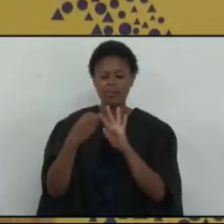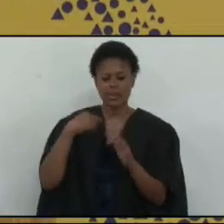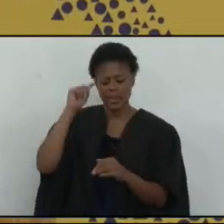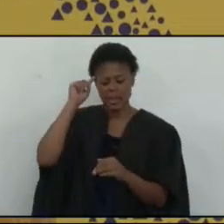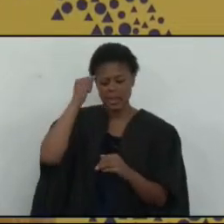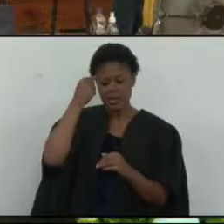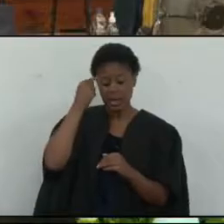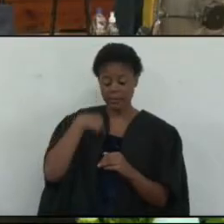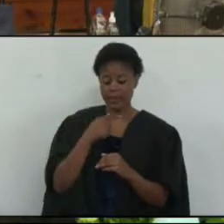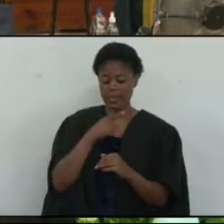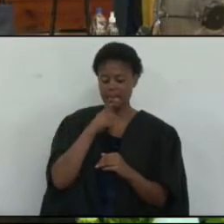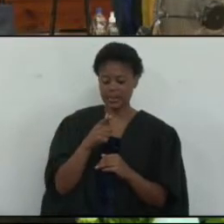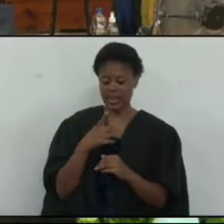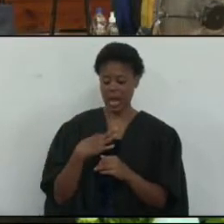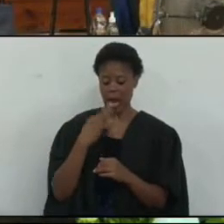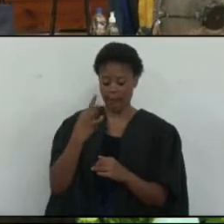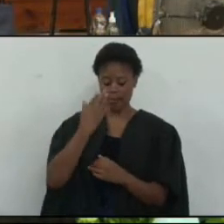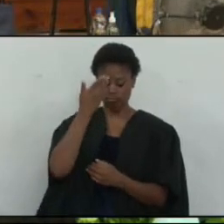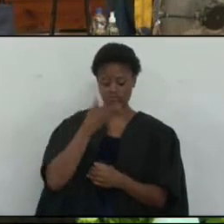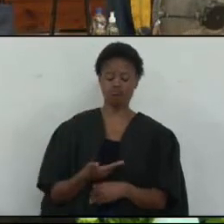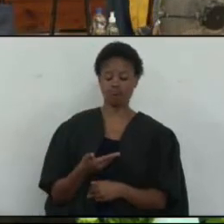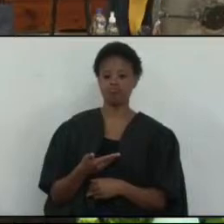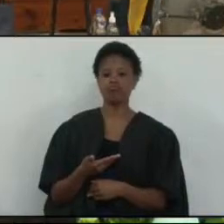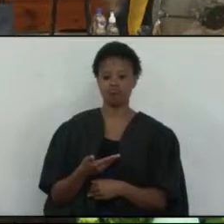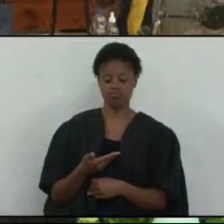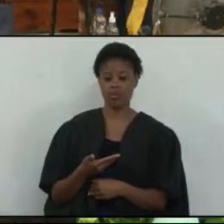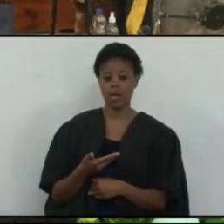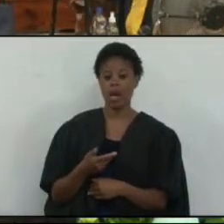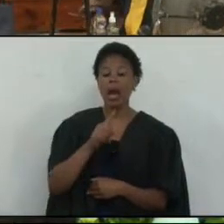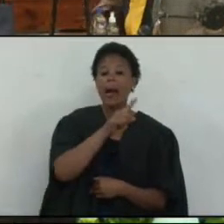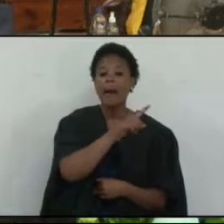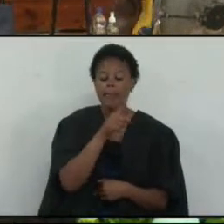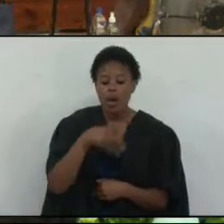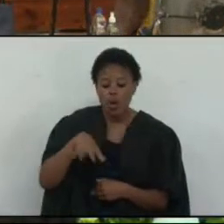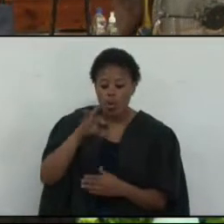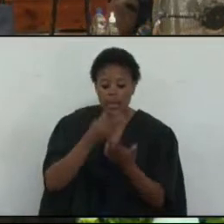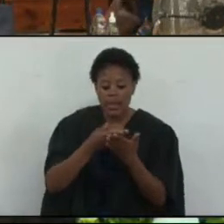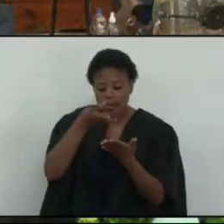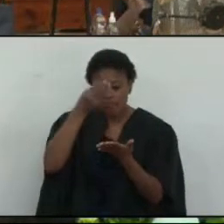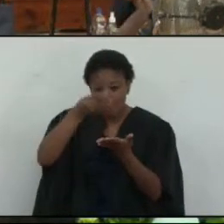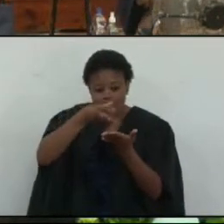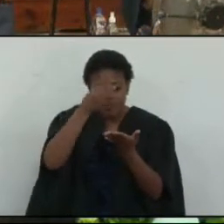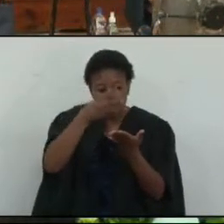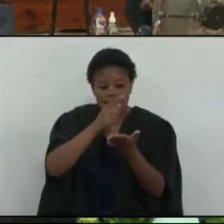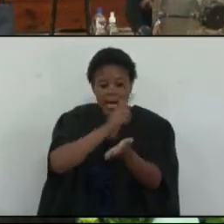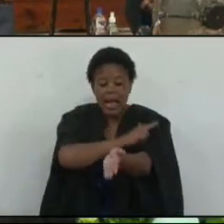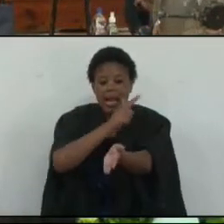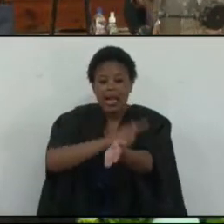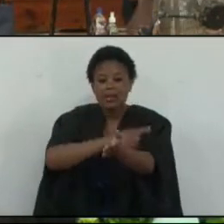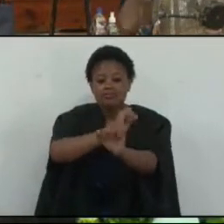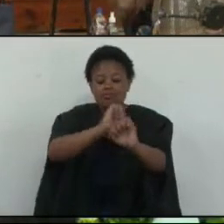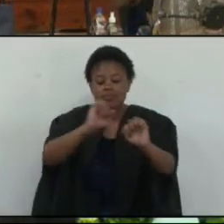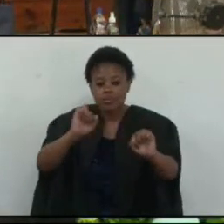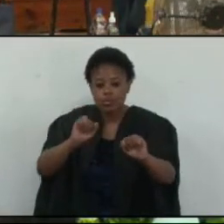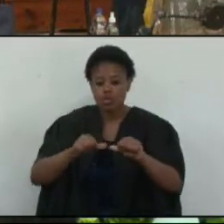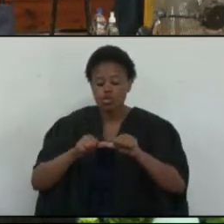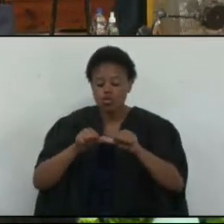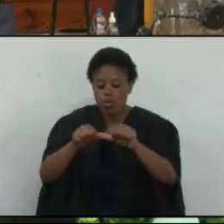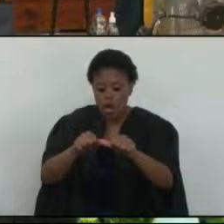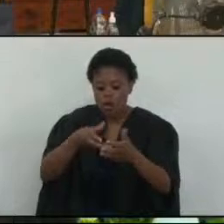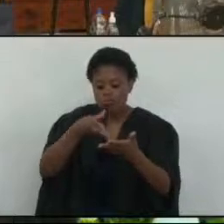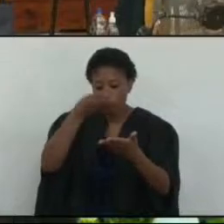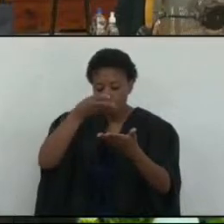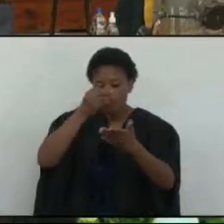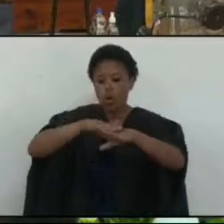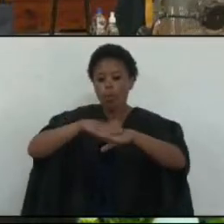that none of what I've said applies to you. But we can all learn from lessons that I have learned and continue to learn along the